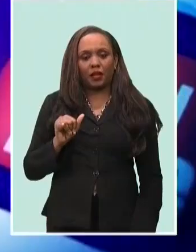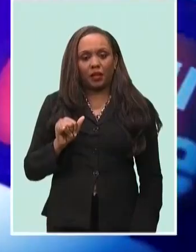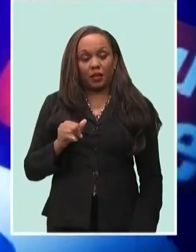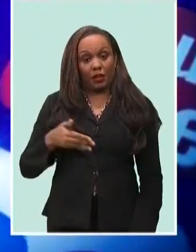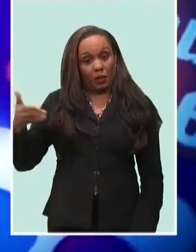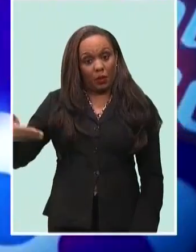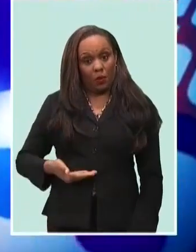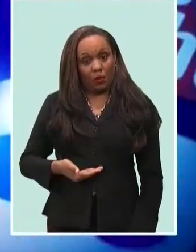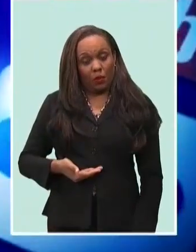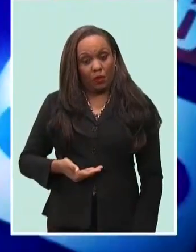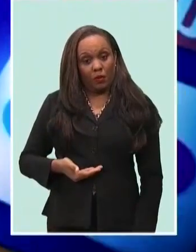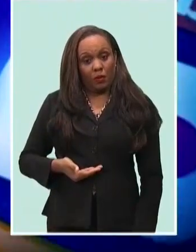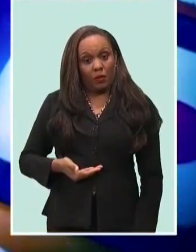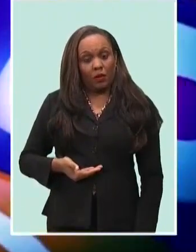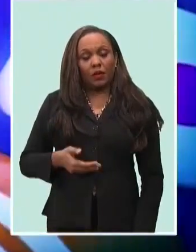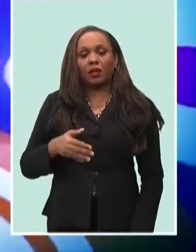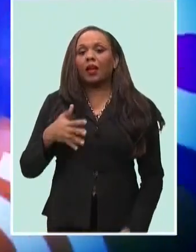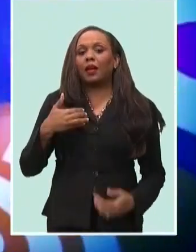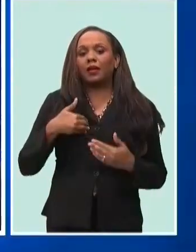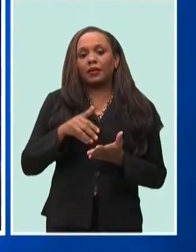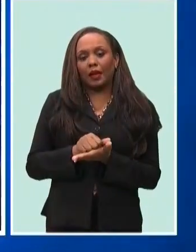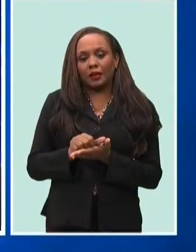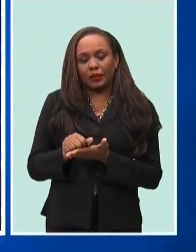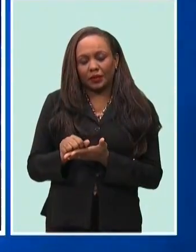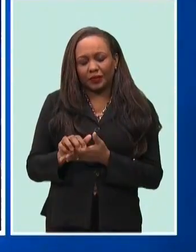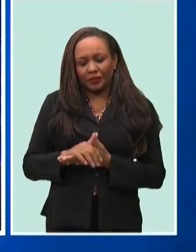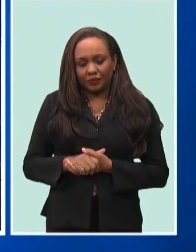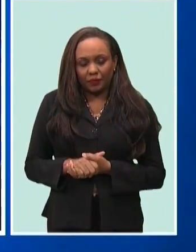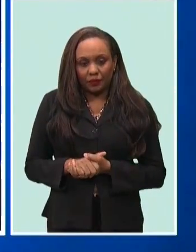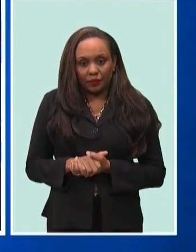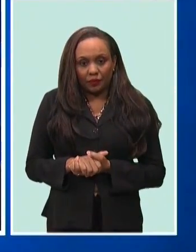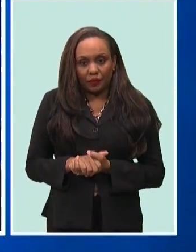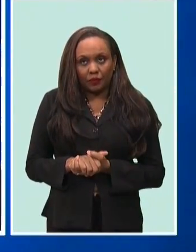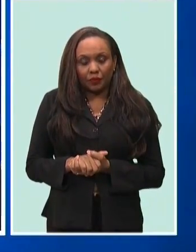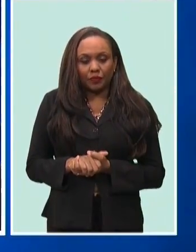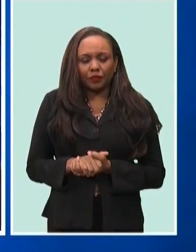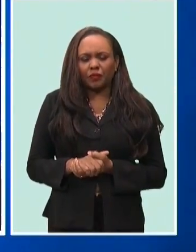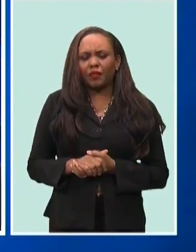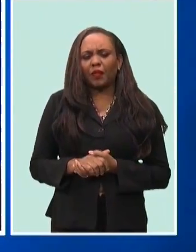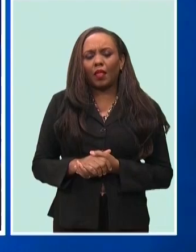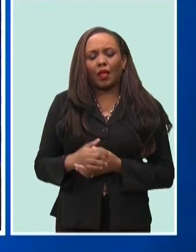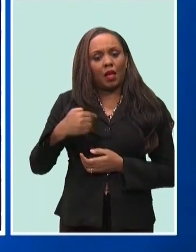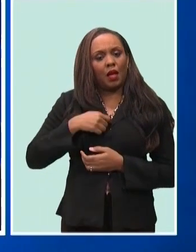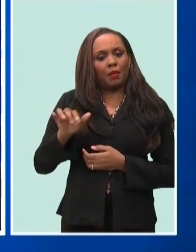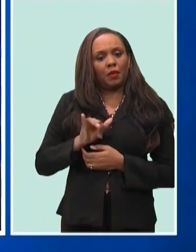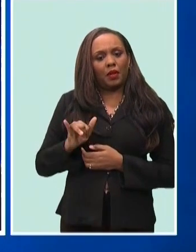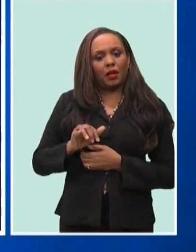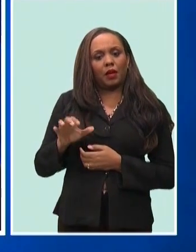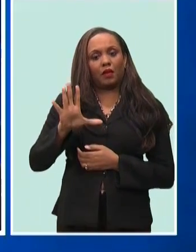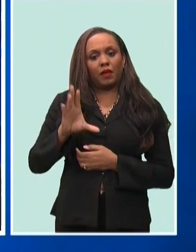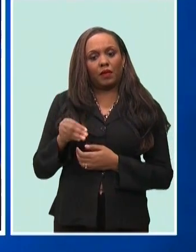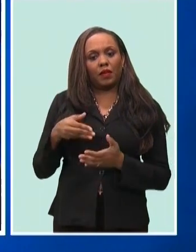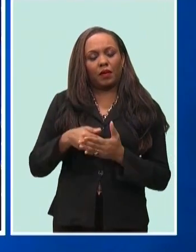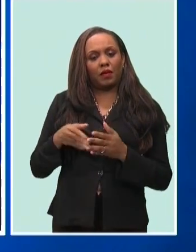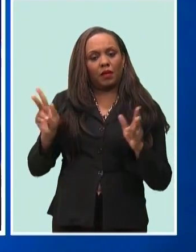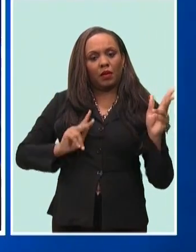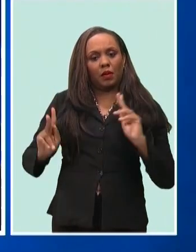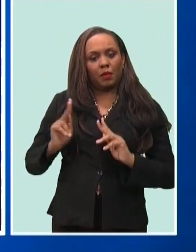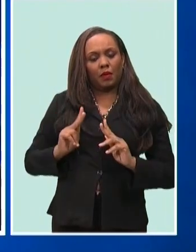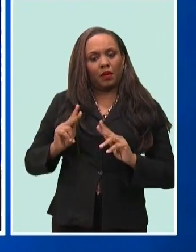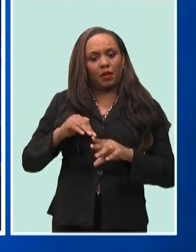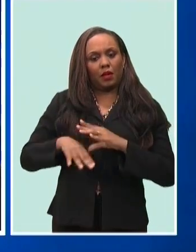battling stage 4 pancreatic cancer. Just like 50,000 other people in the United States each year,